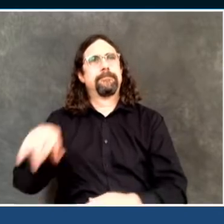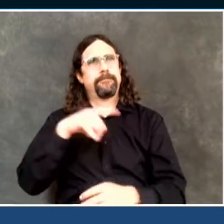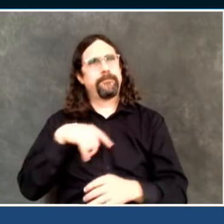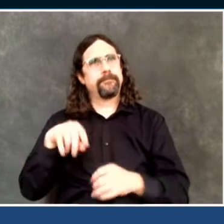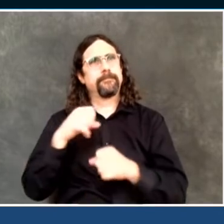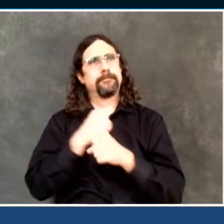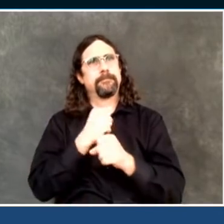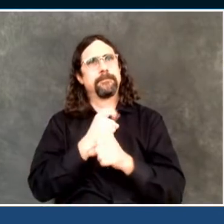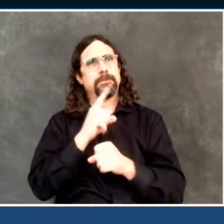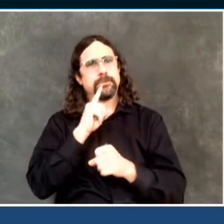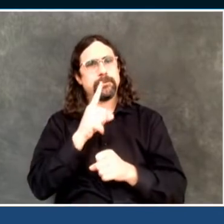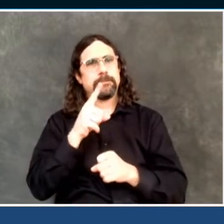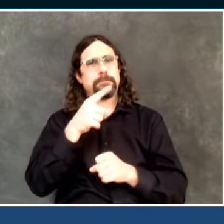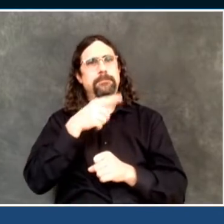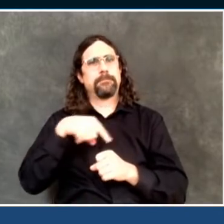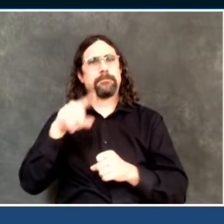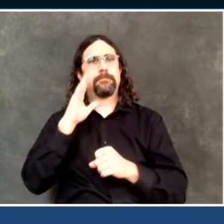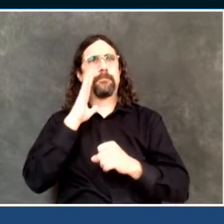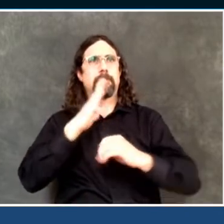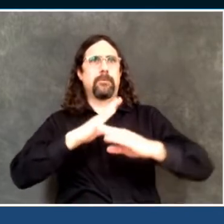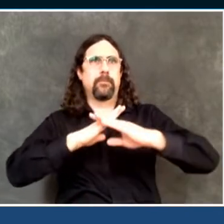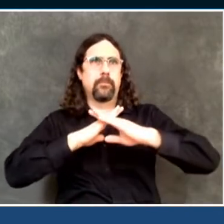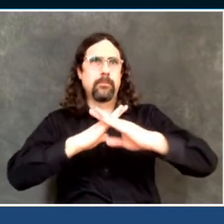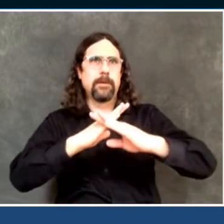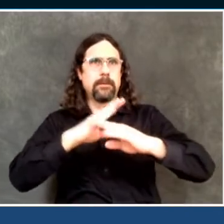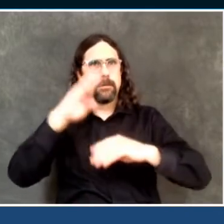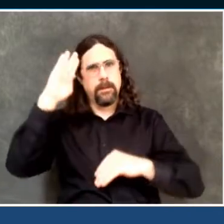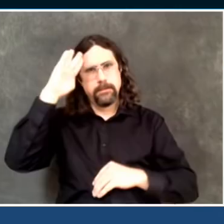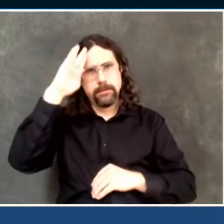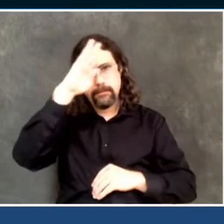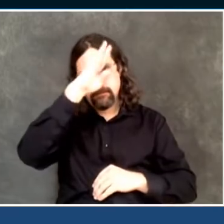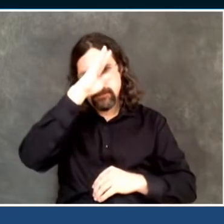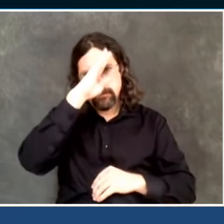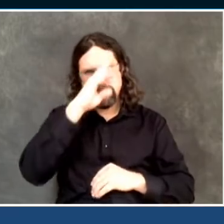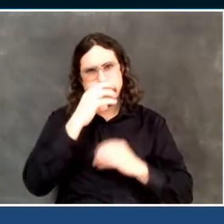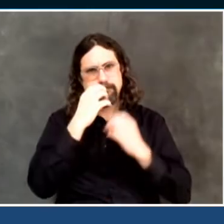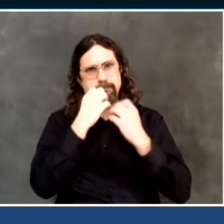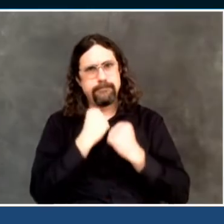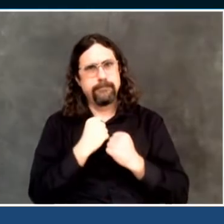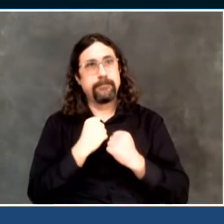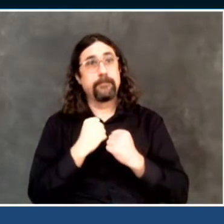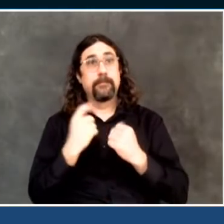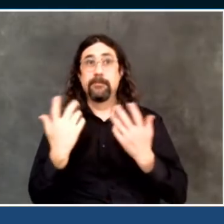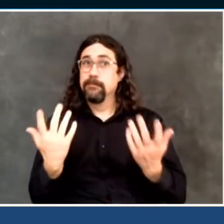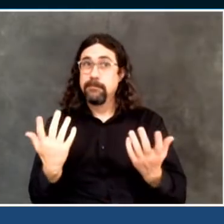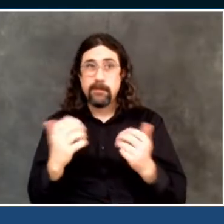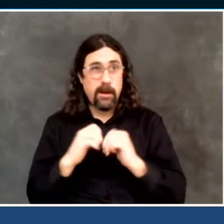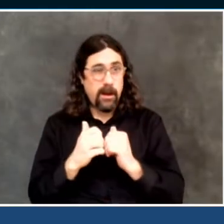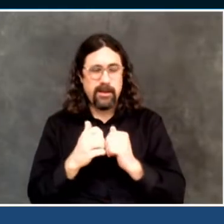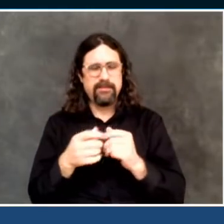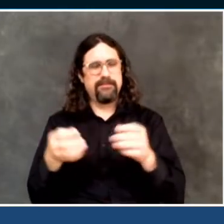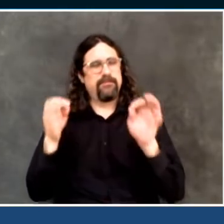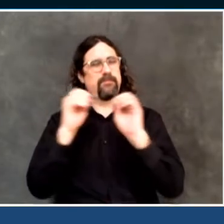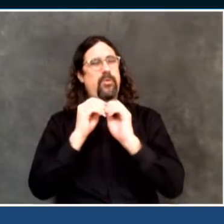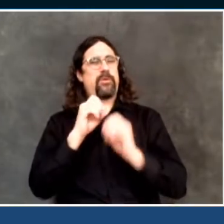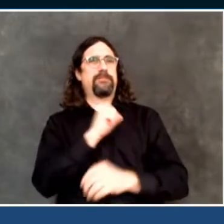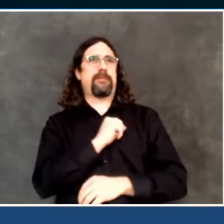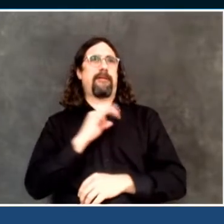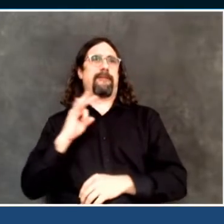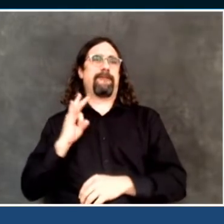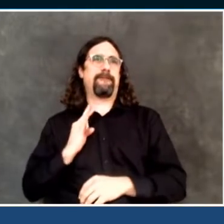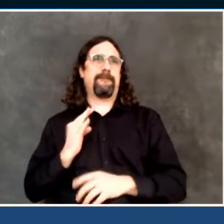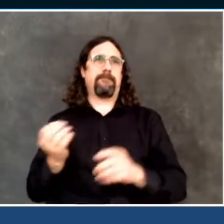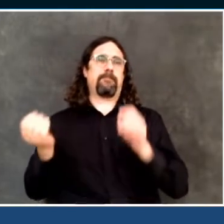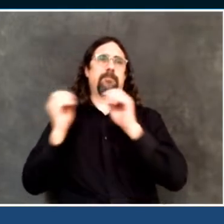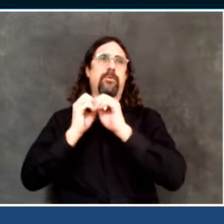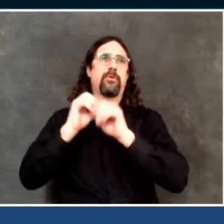we just need more help, particularly when it comes to personnel. The frontline healthcare workers have gone through